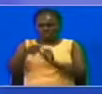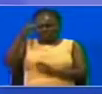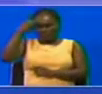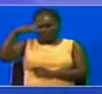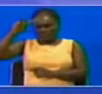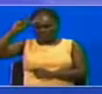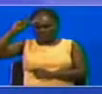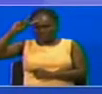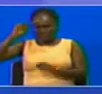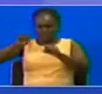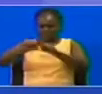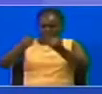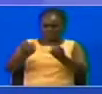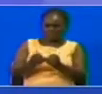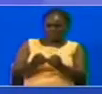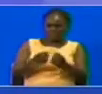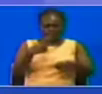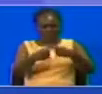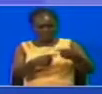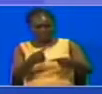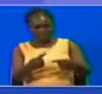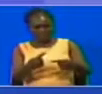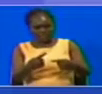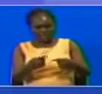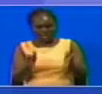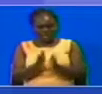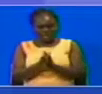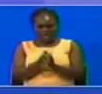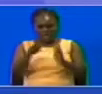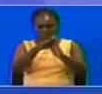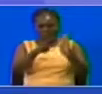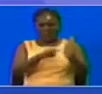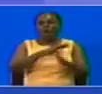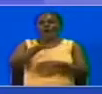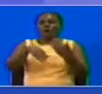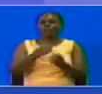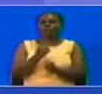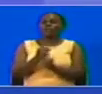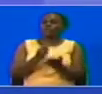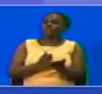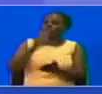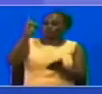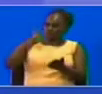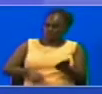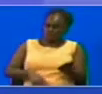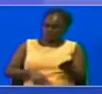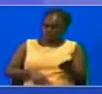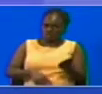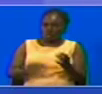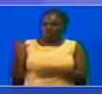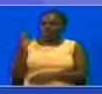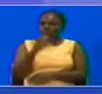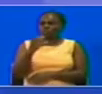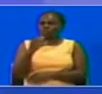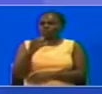policies, systems, processes, and procedures. All this is to ensure that we don't expose consumers